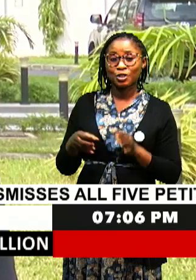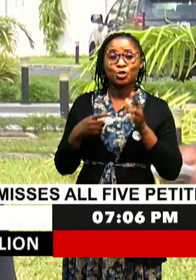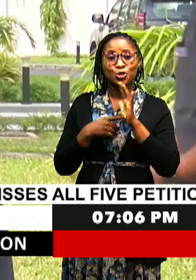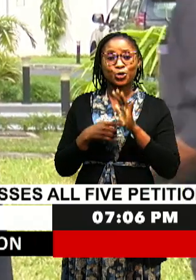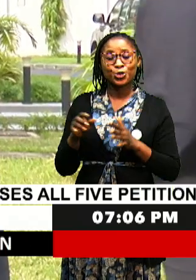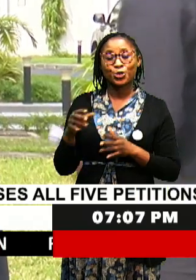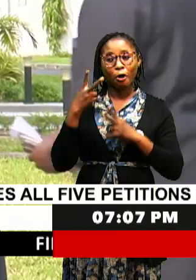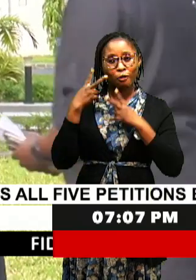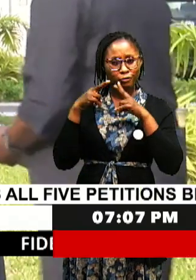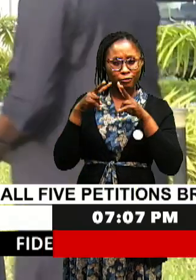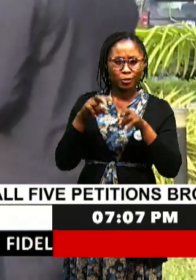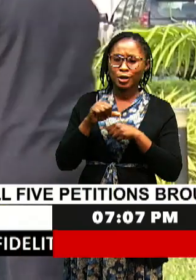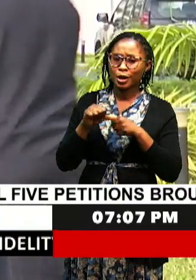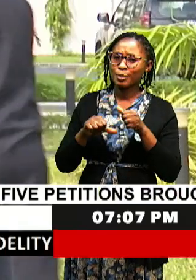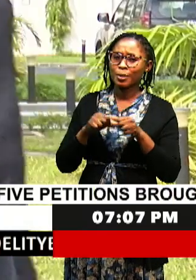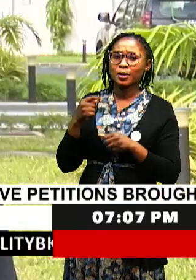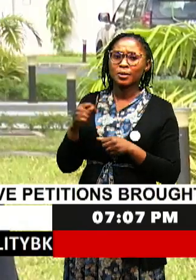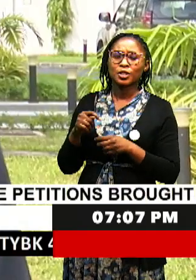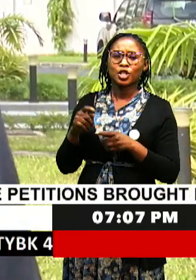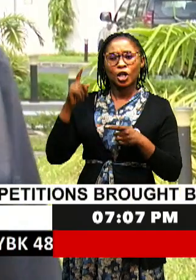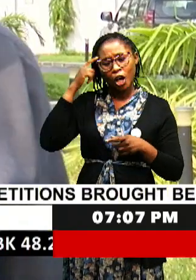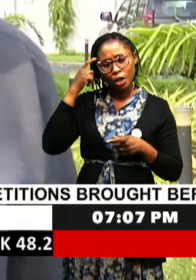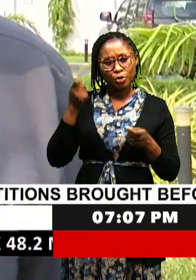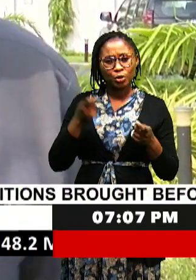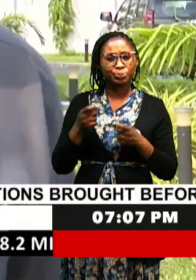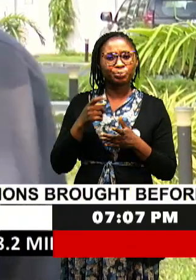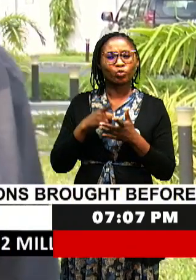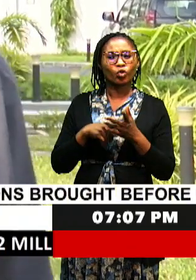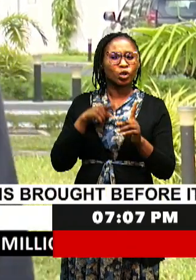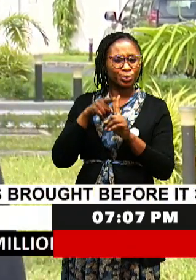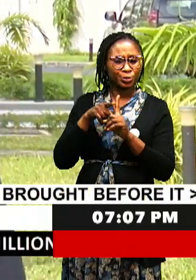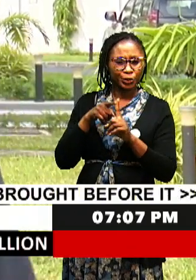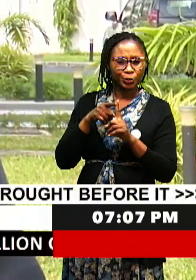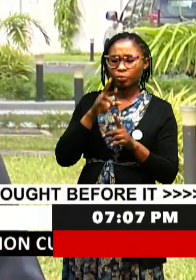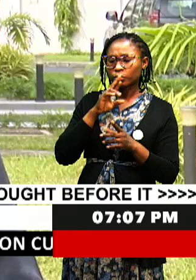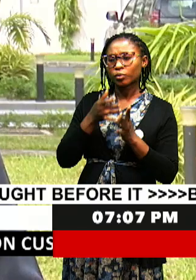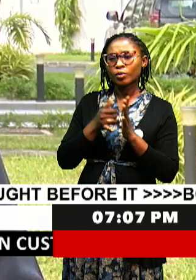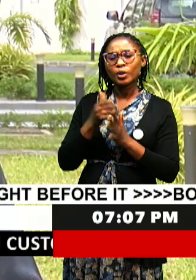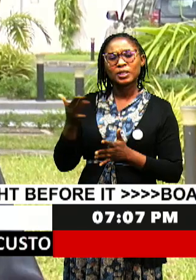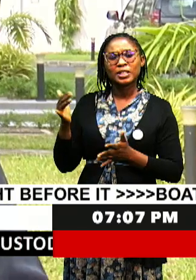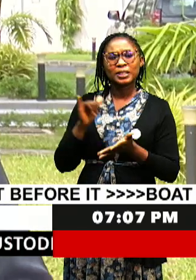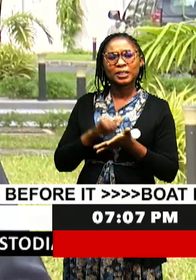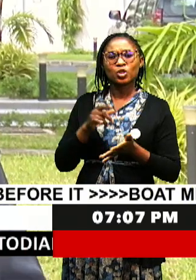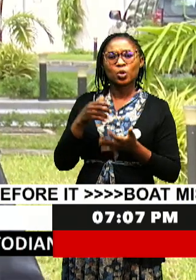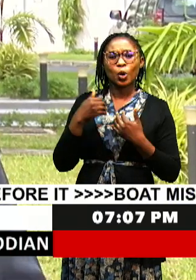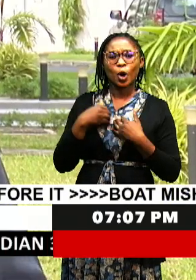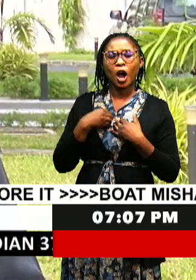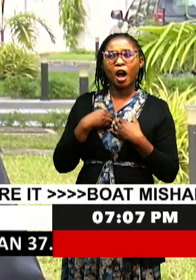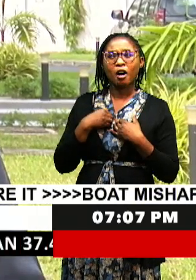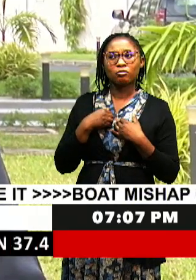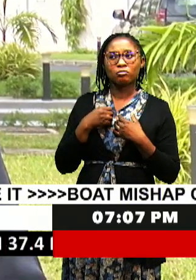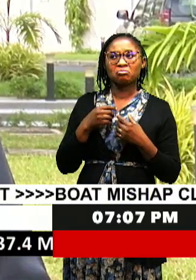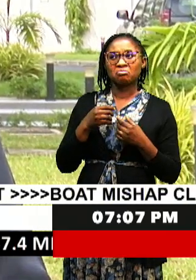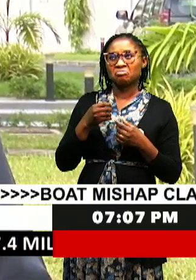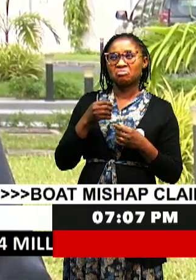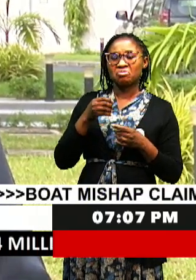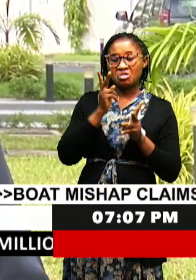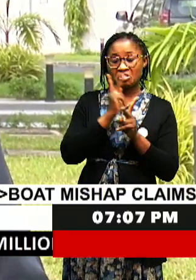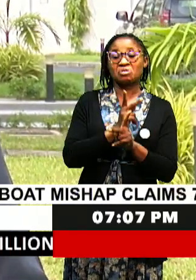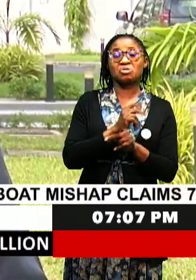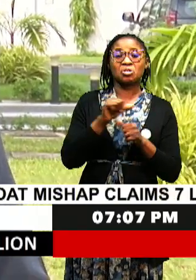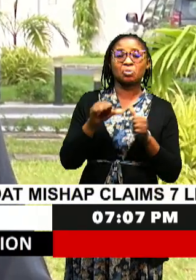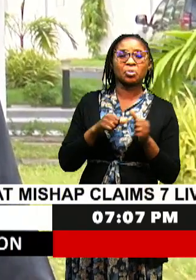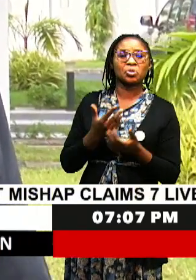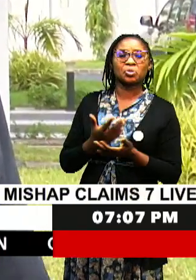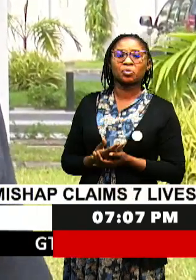your views about the administration. What specifically are those things you have reservations about?